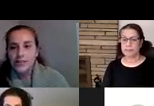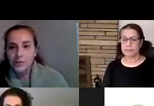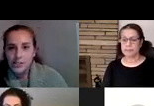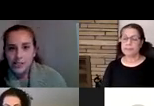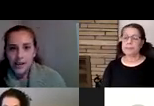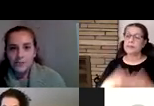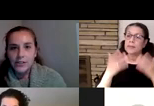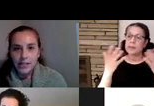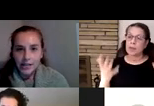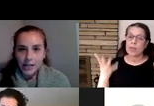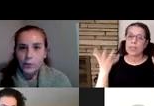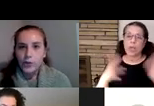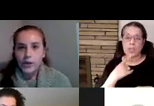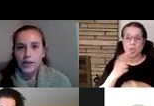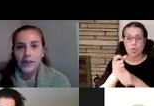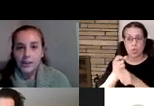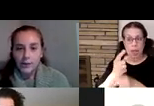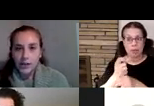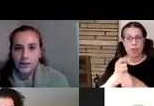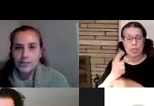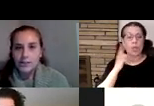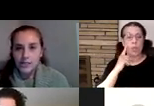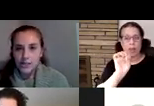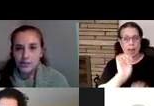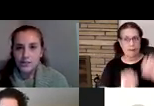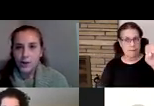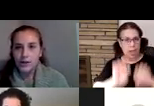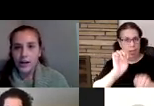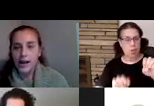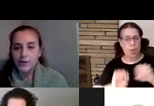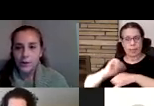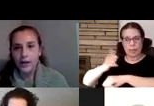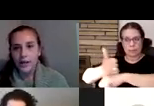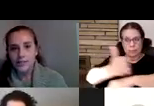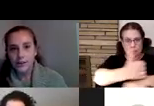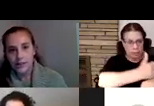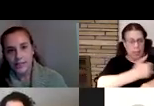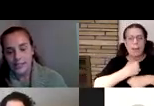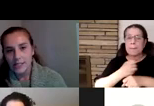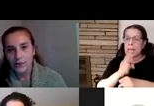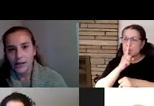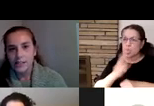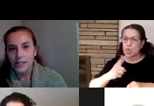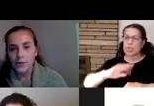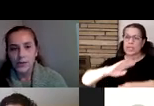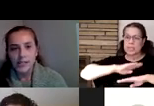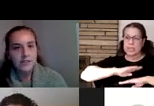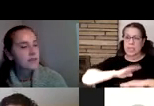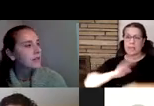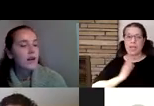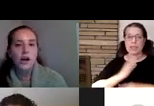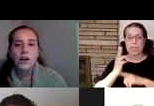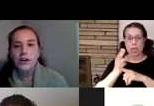So as I mentioned, every year, we will evaluate our sales locations to monitor how the network is serving the needs of our riders and